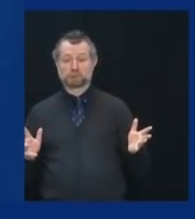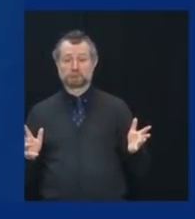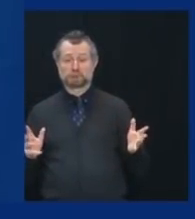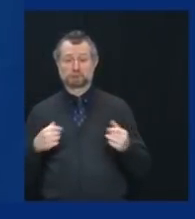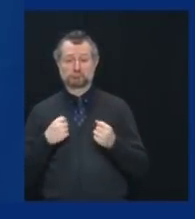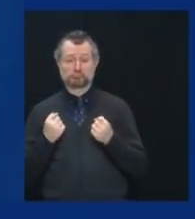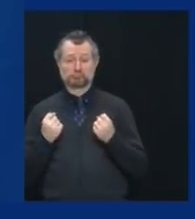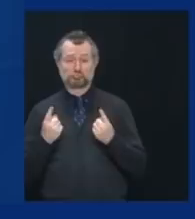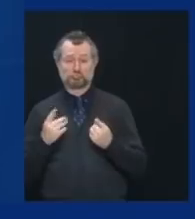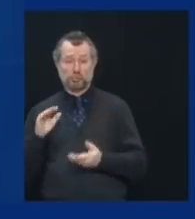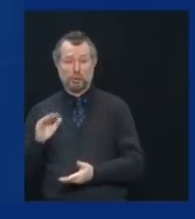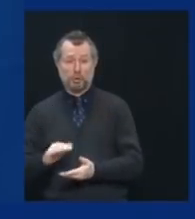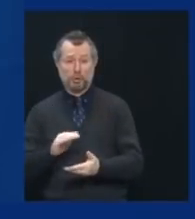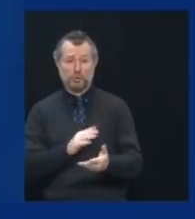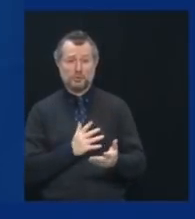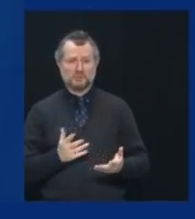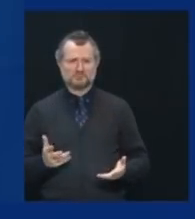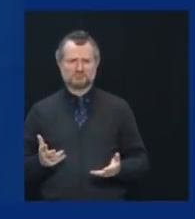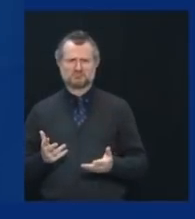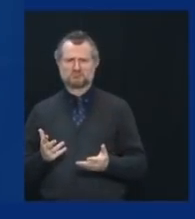That